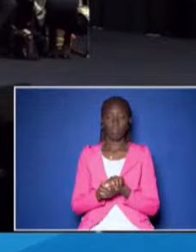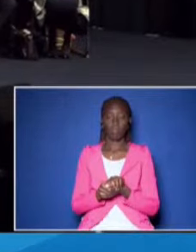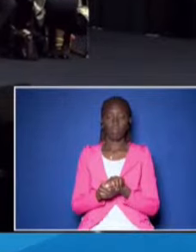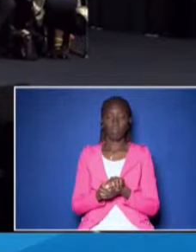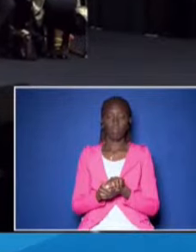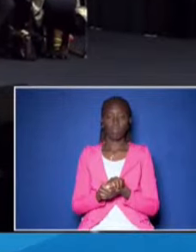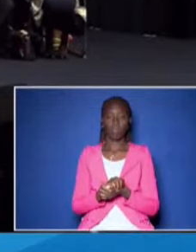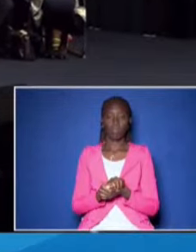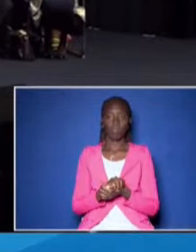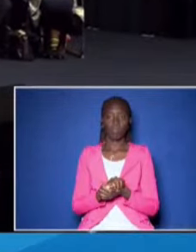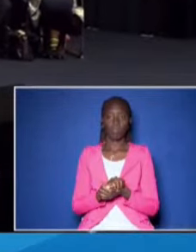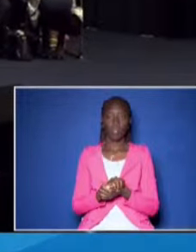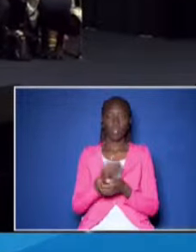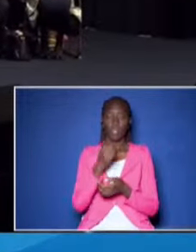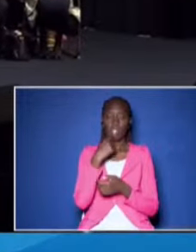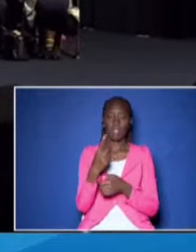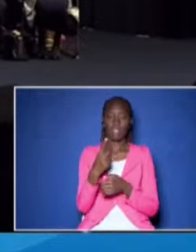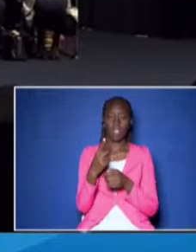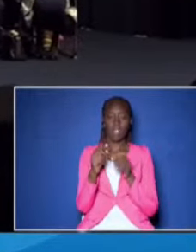laptop